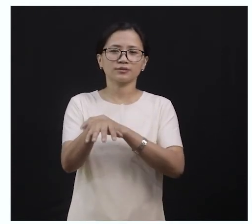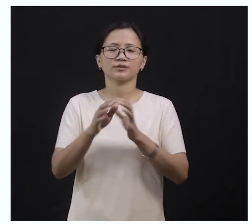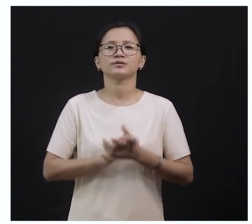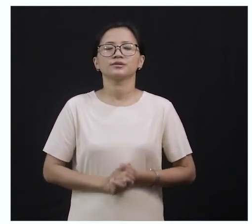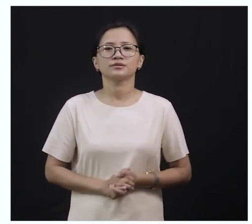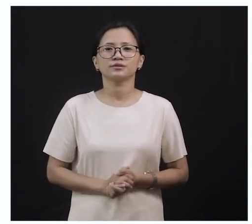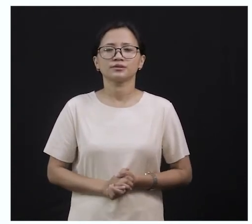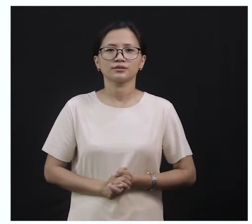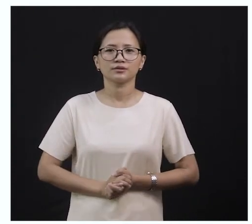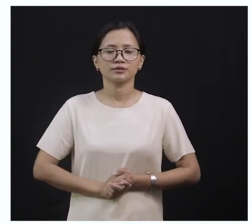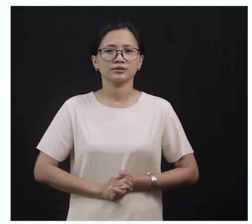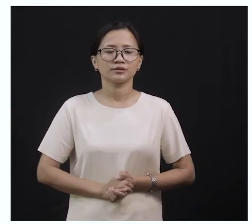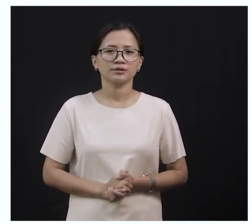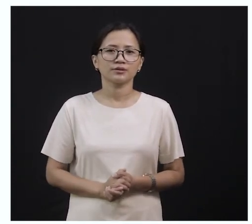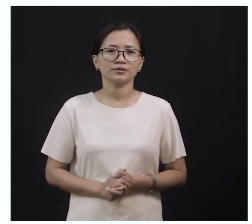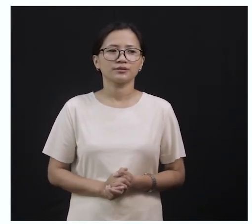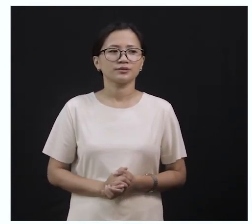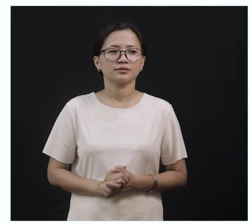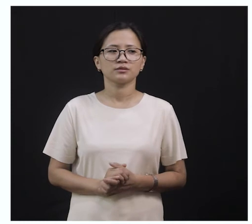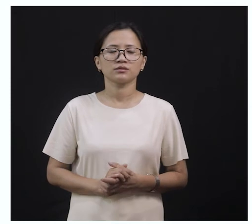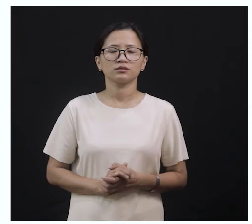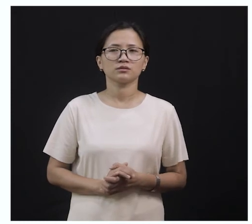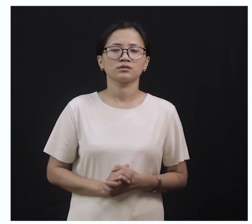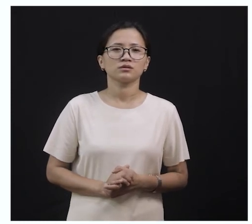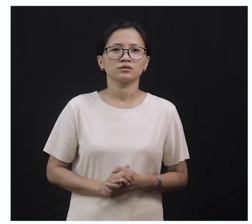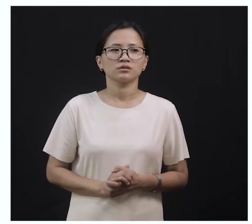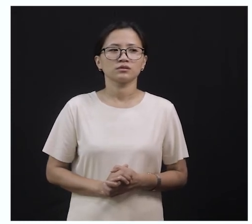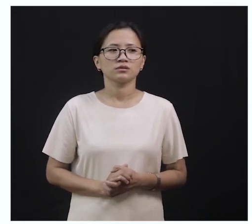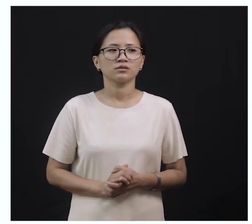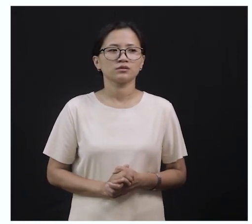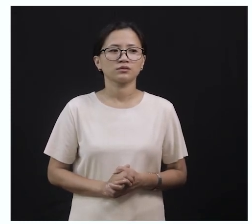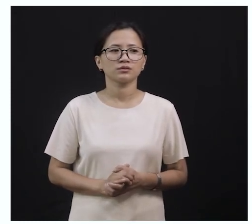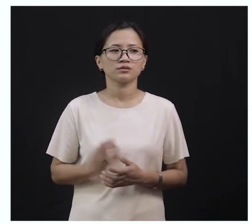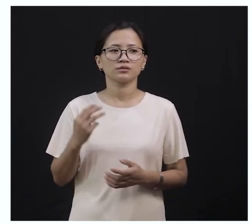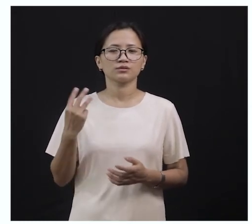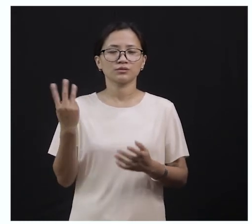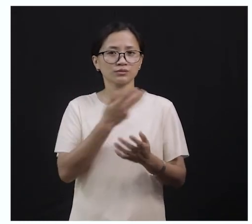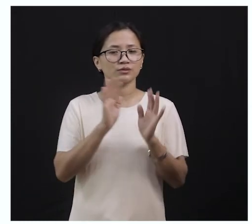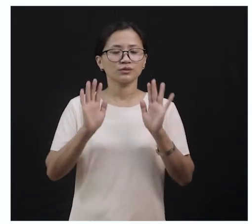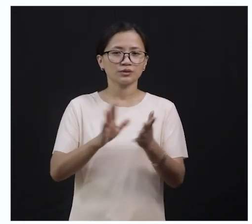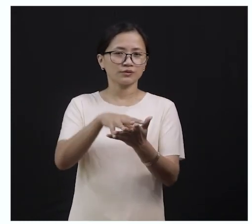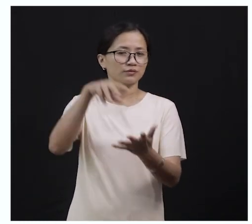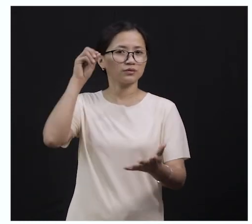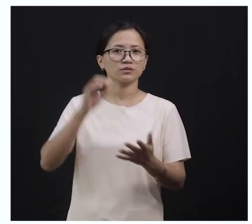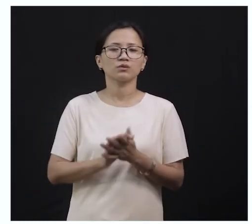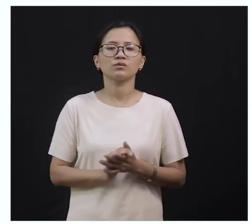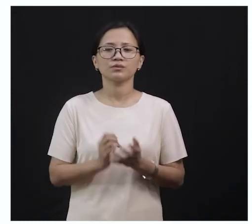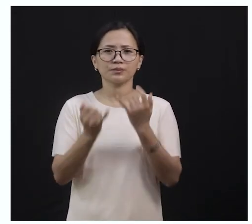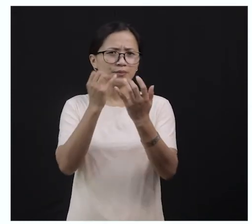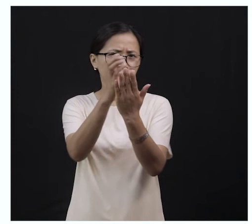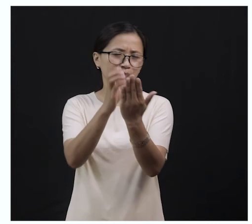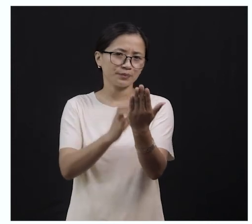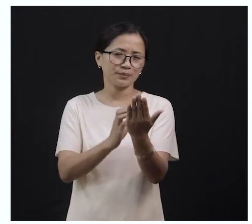living animal on this planet, okay? Now, we have learned the poem. We